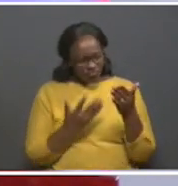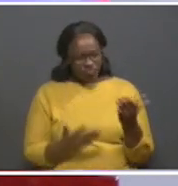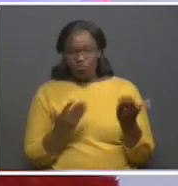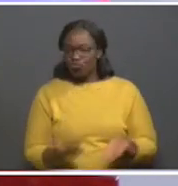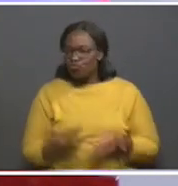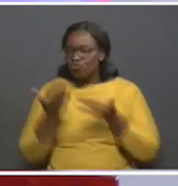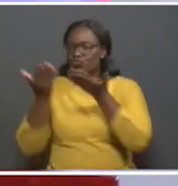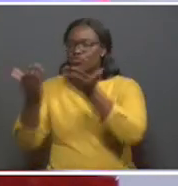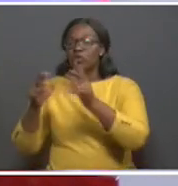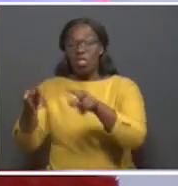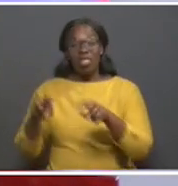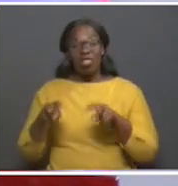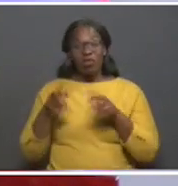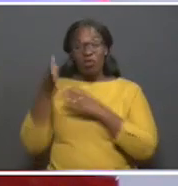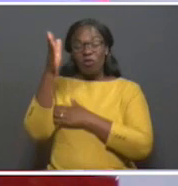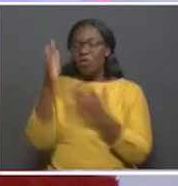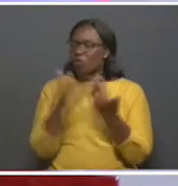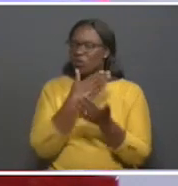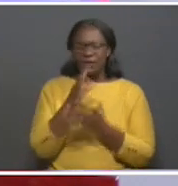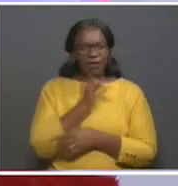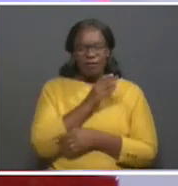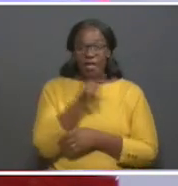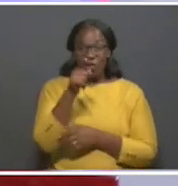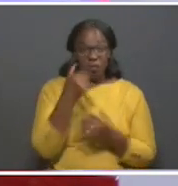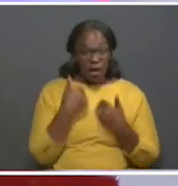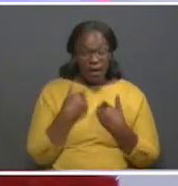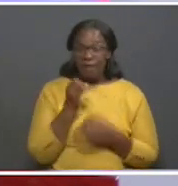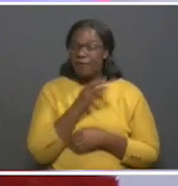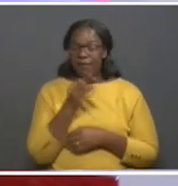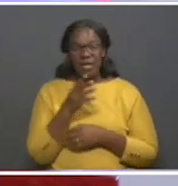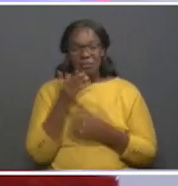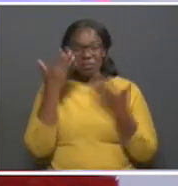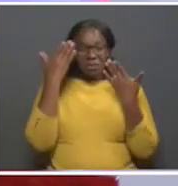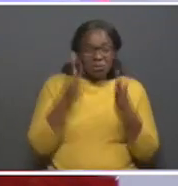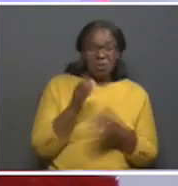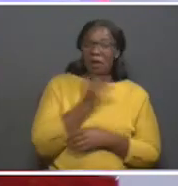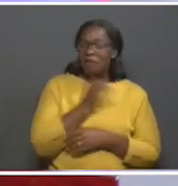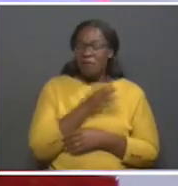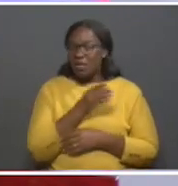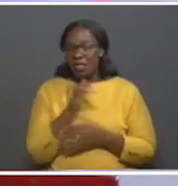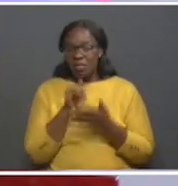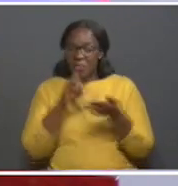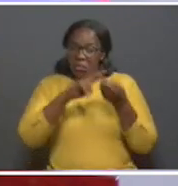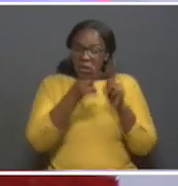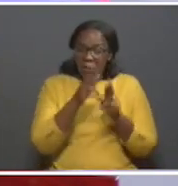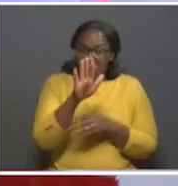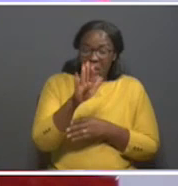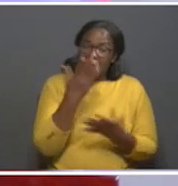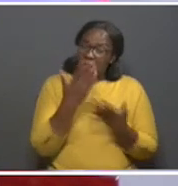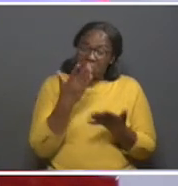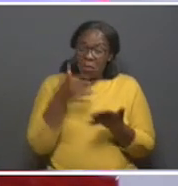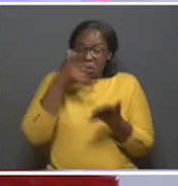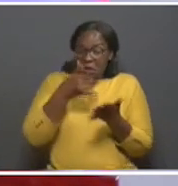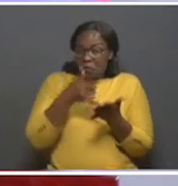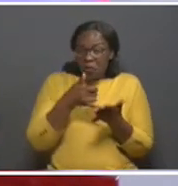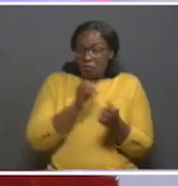throne of our God. Whatever fear it is, the fear of the unknown, the fear that your relatives may be among those